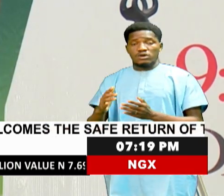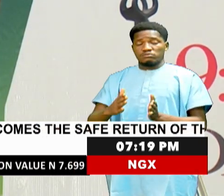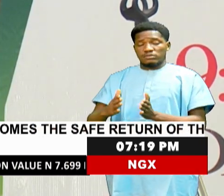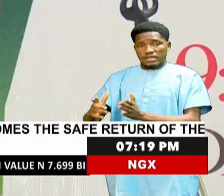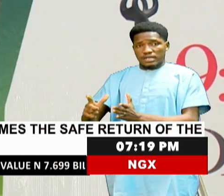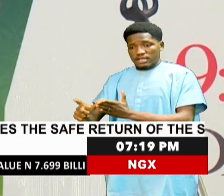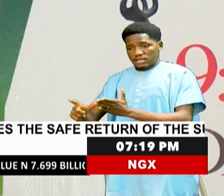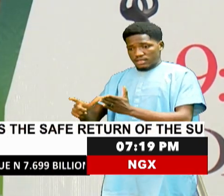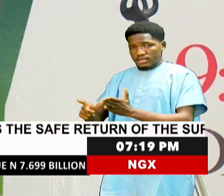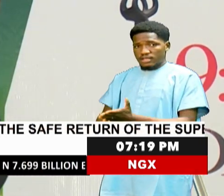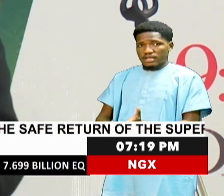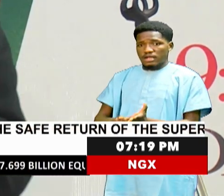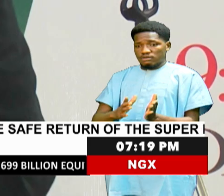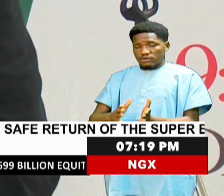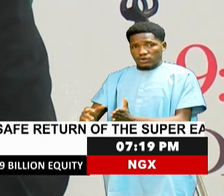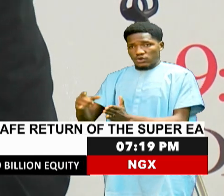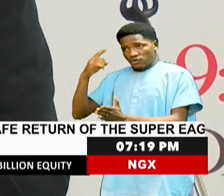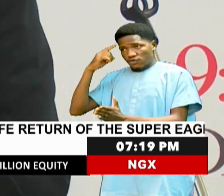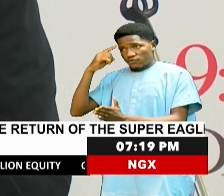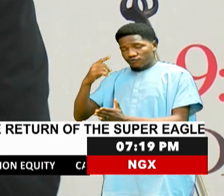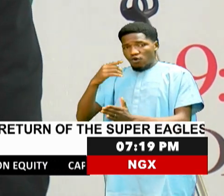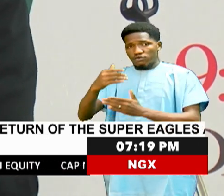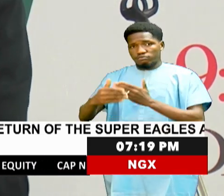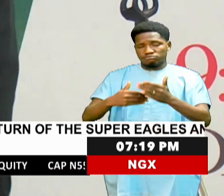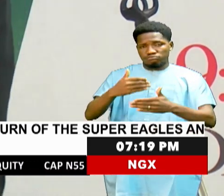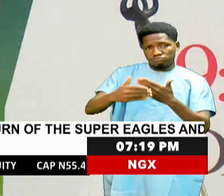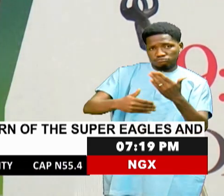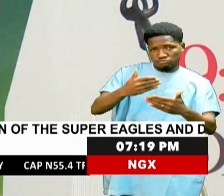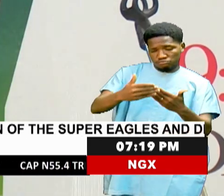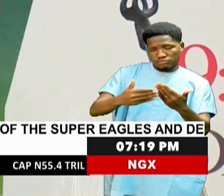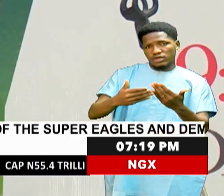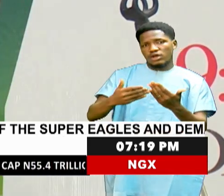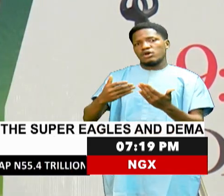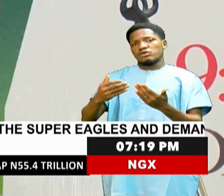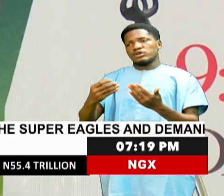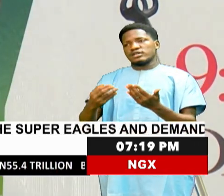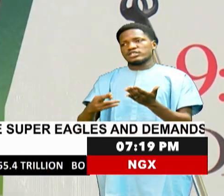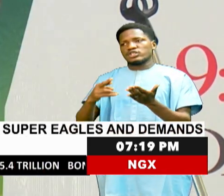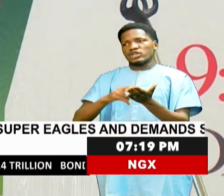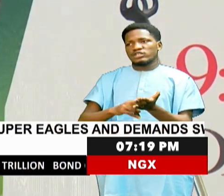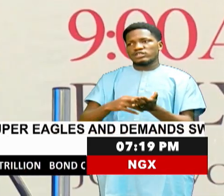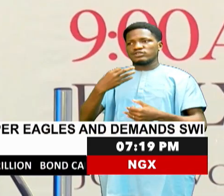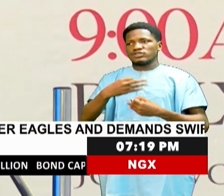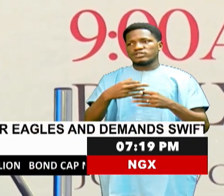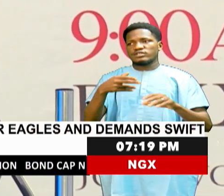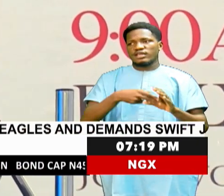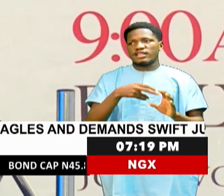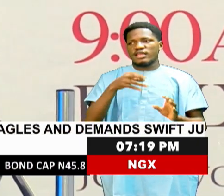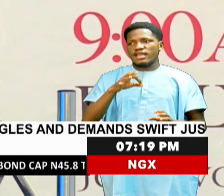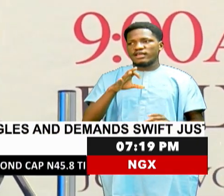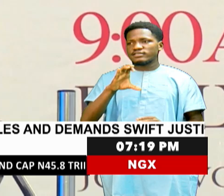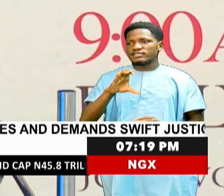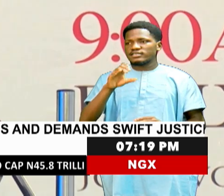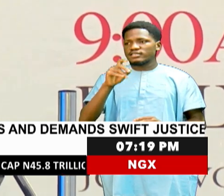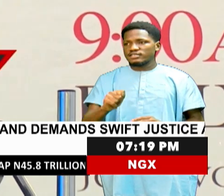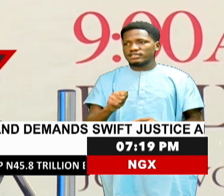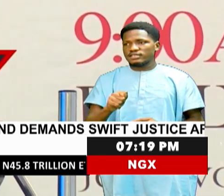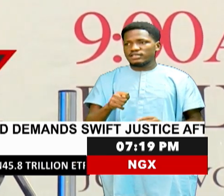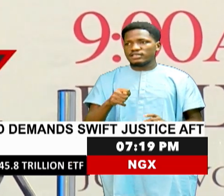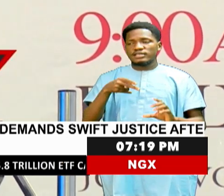for operationalizing restorative justice in FCT. It engages